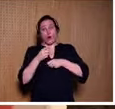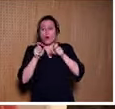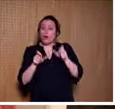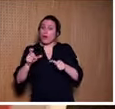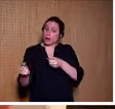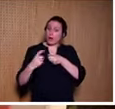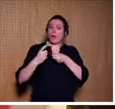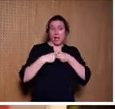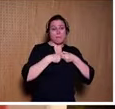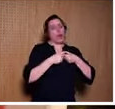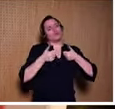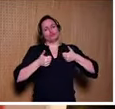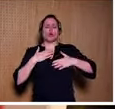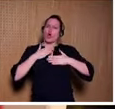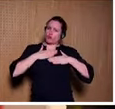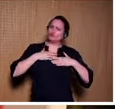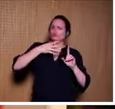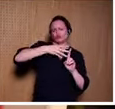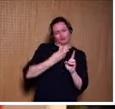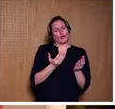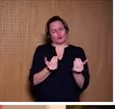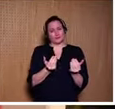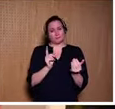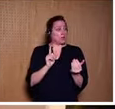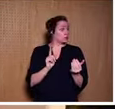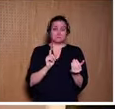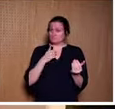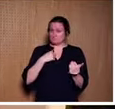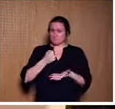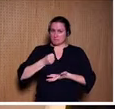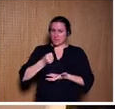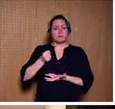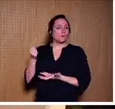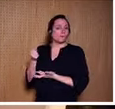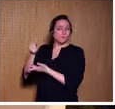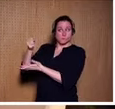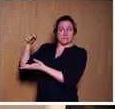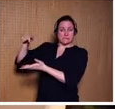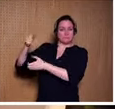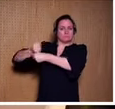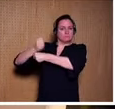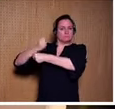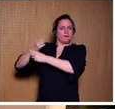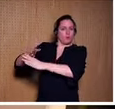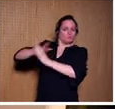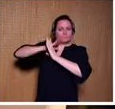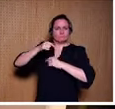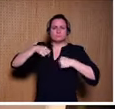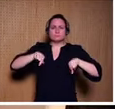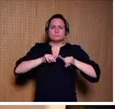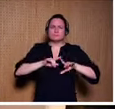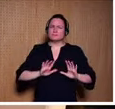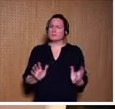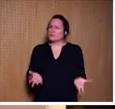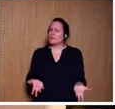hand, funding these opposition movements. So we need to have an ecosystem, an